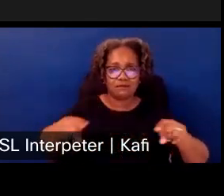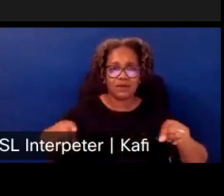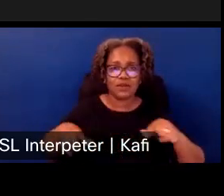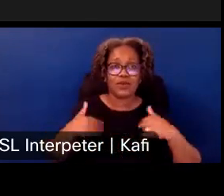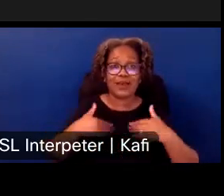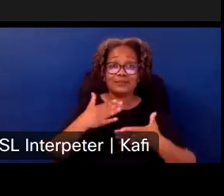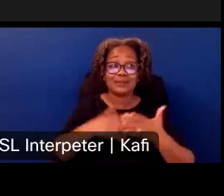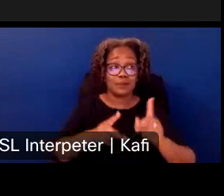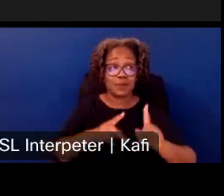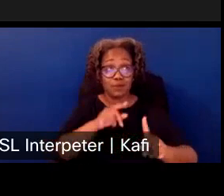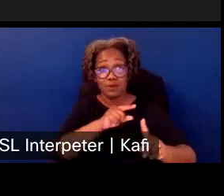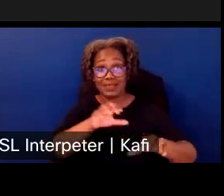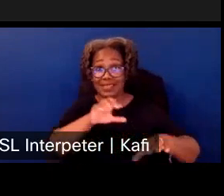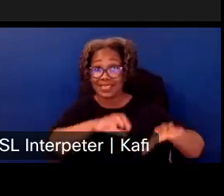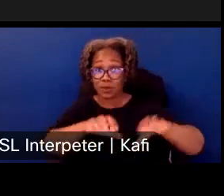and then